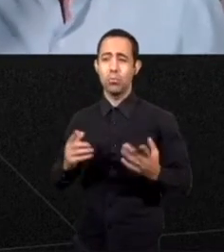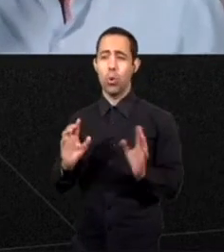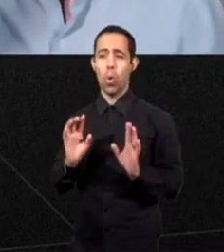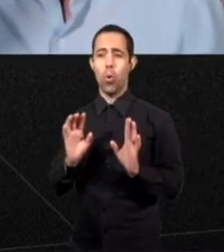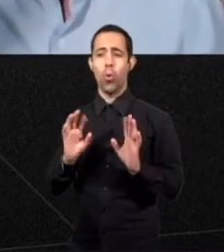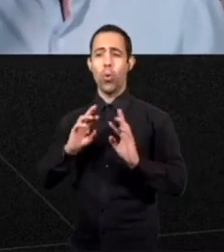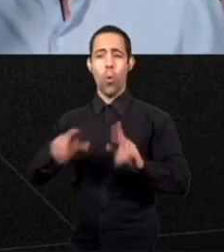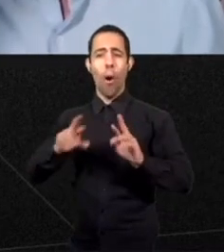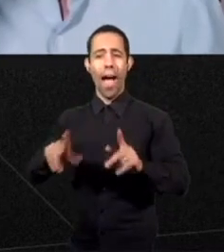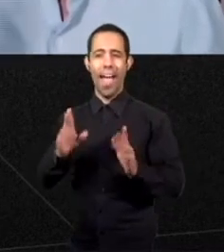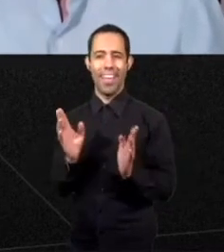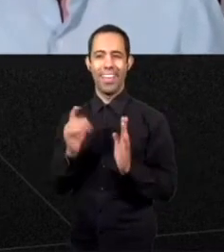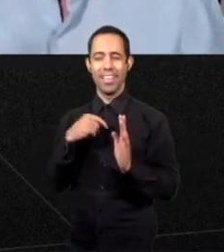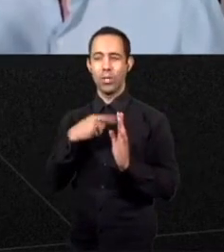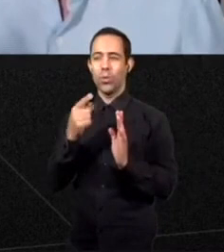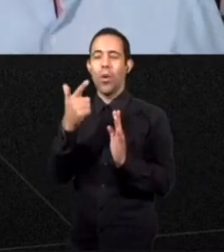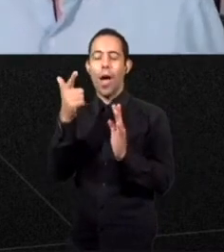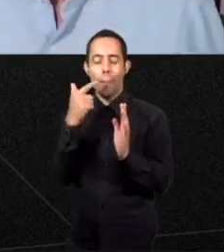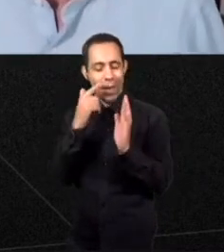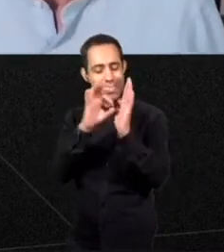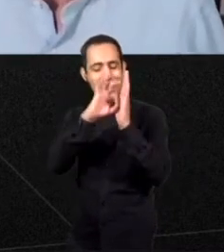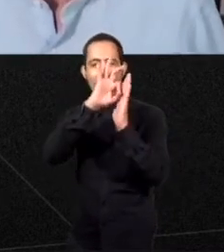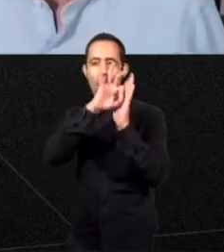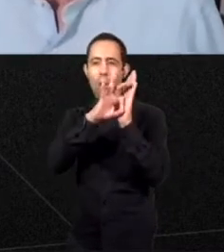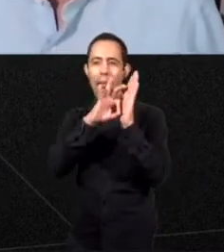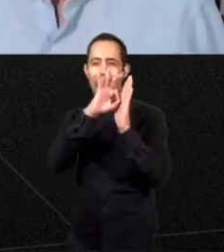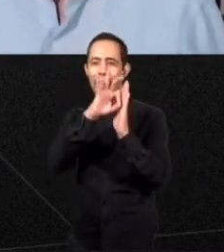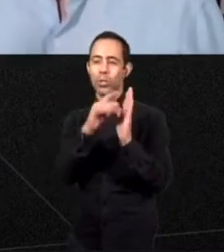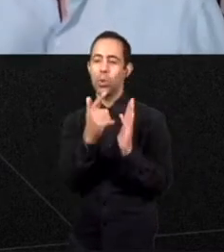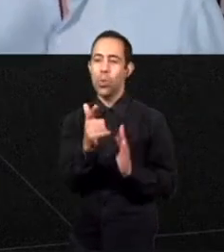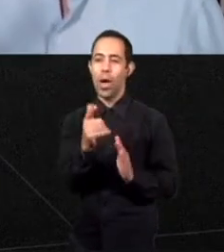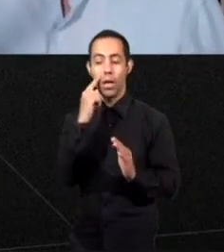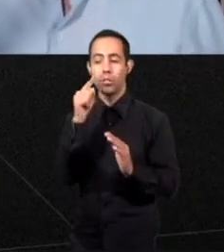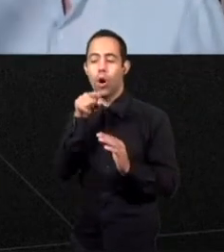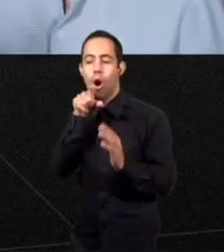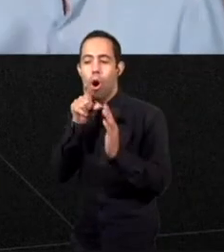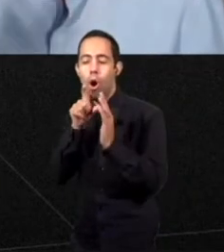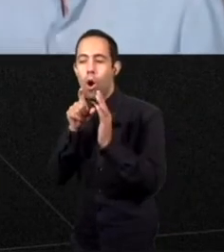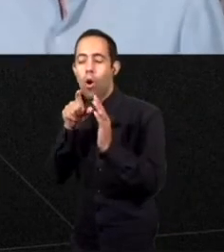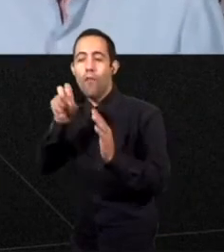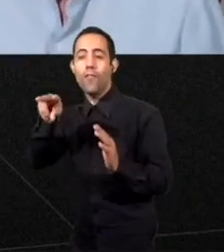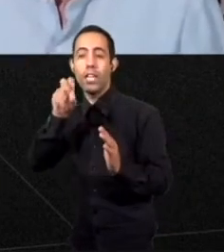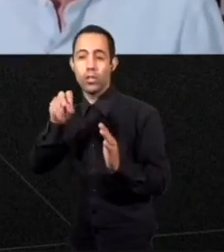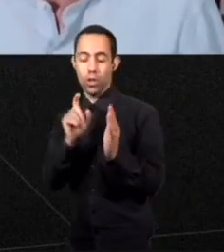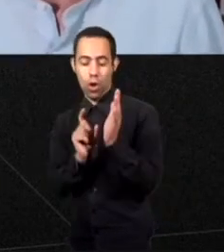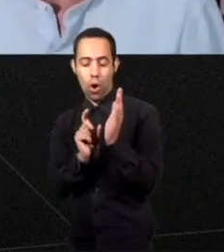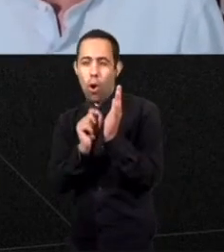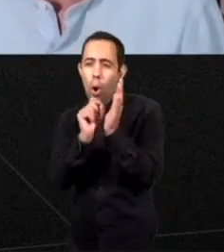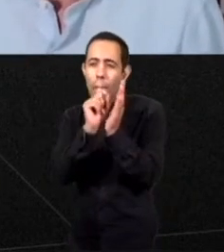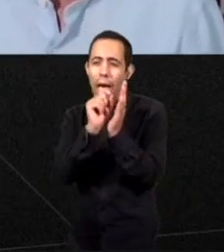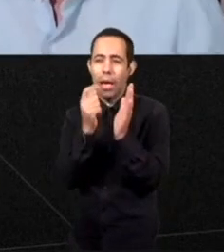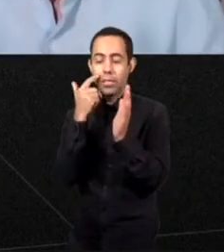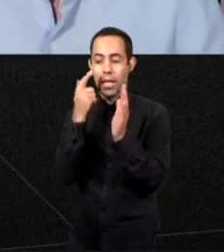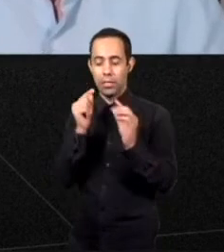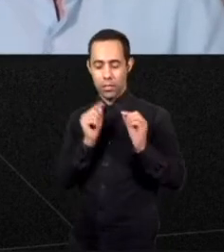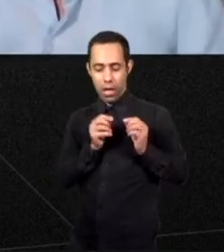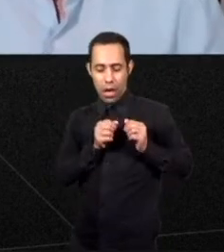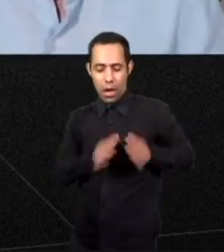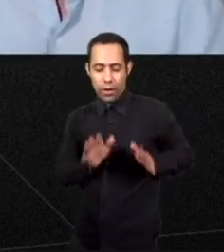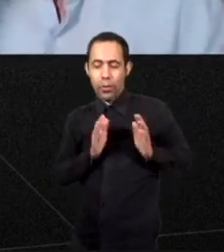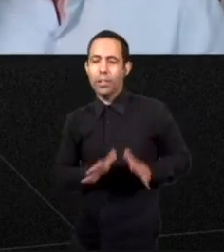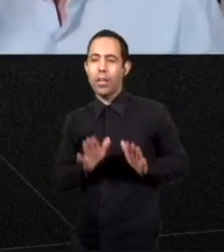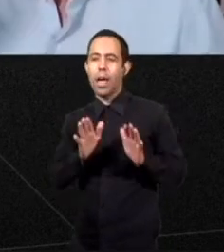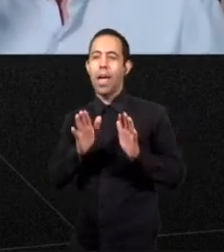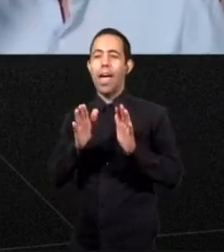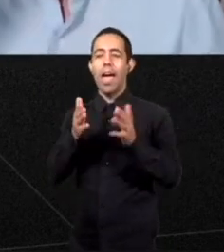cell. A virus cannot eat, a virus doesn't reproduce by itself. A virus is just